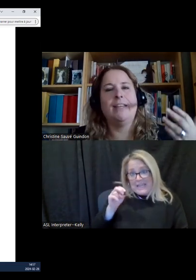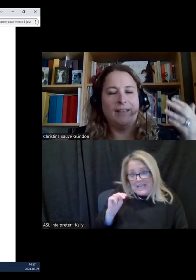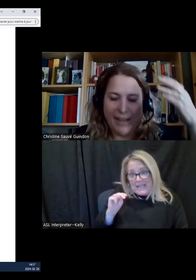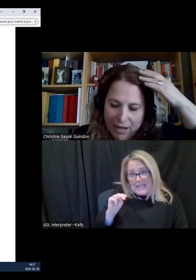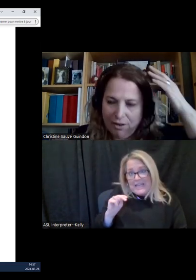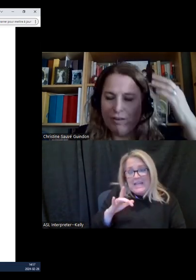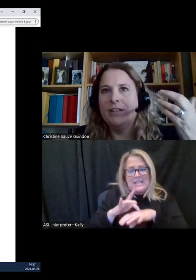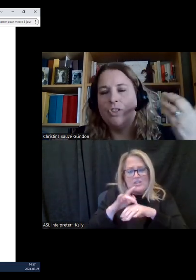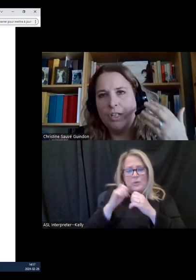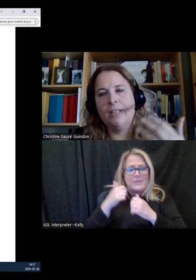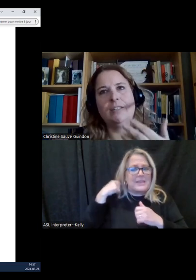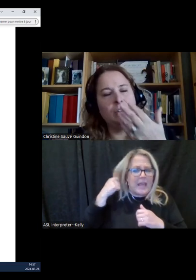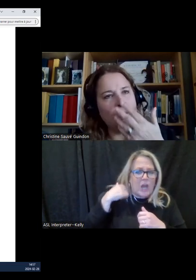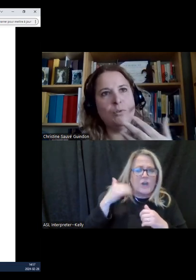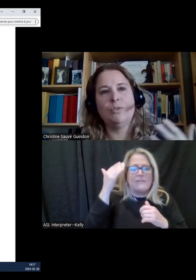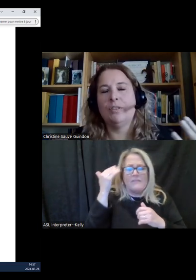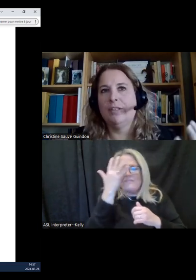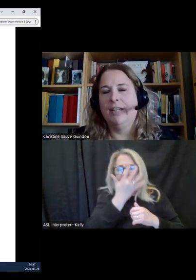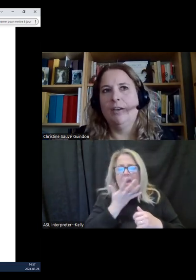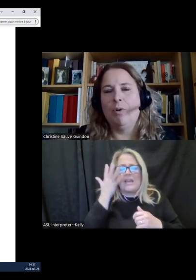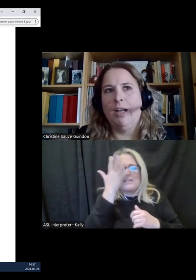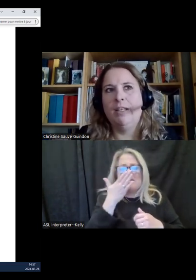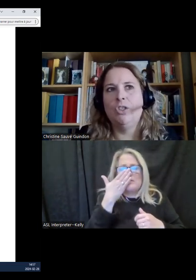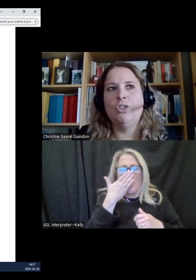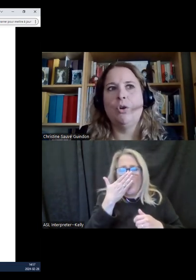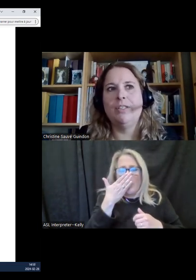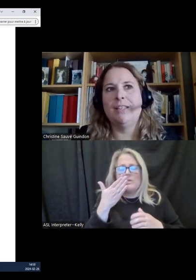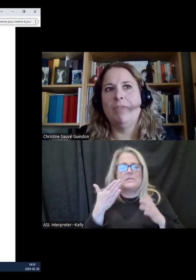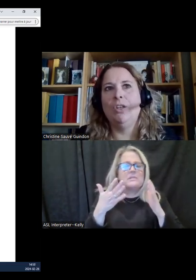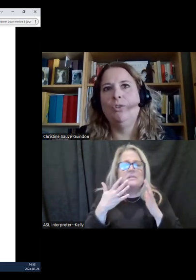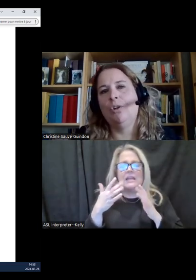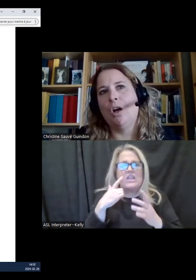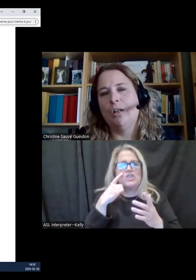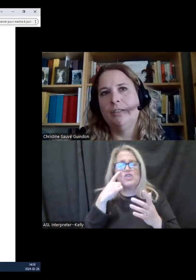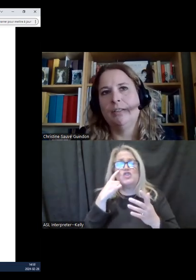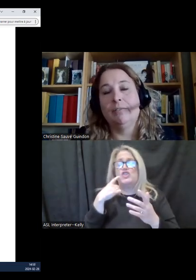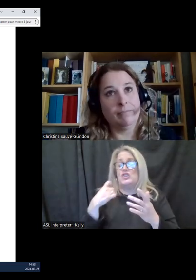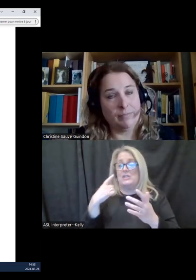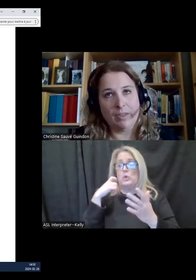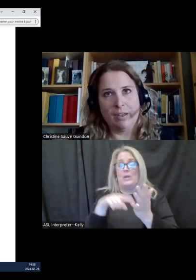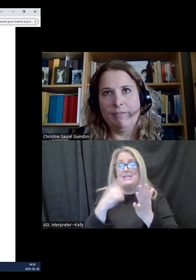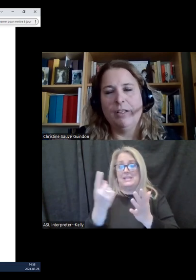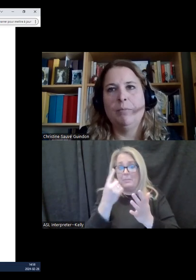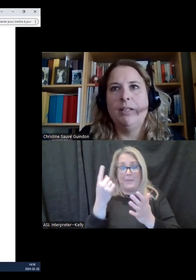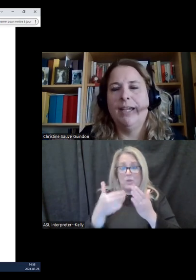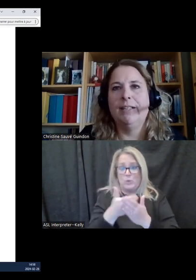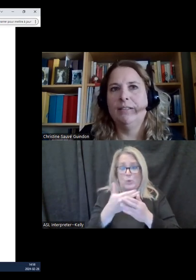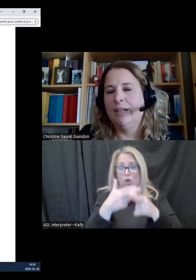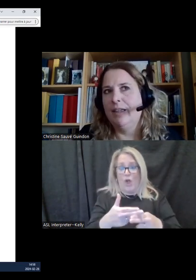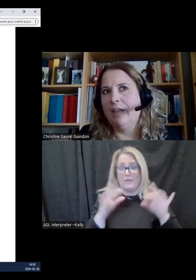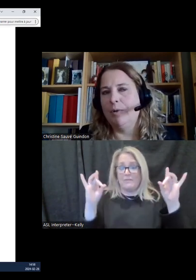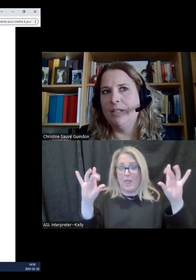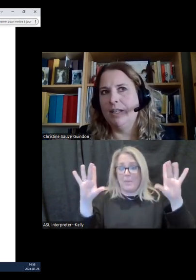face, hair, cheeks, nose, right? He just noticed something new called a volleyball